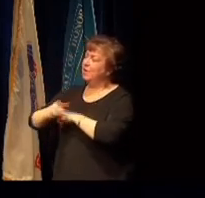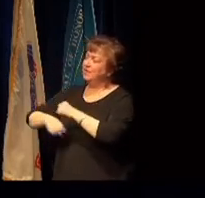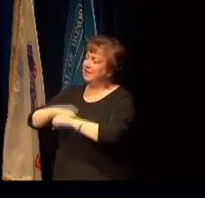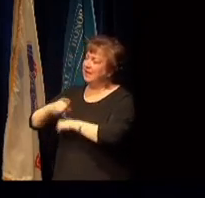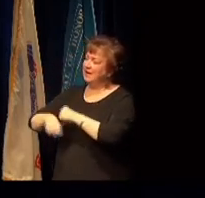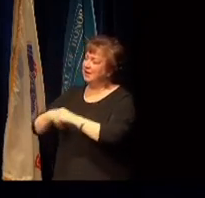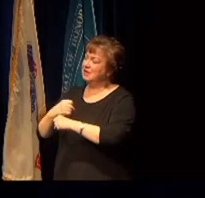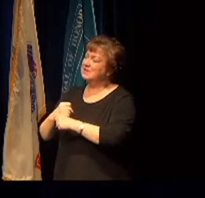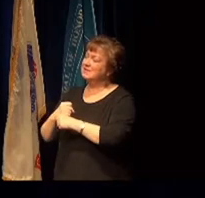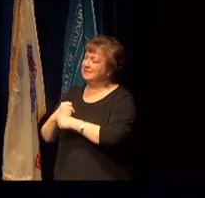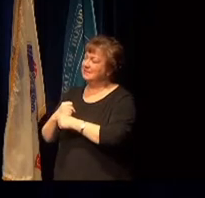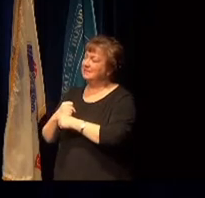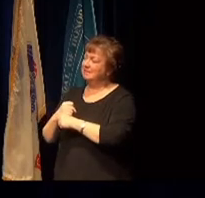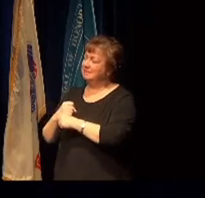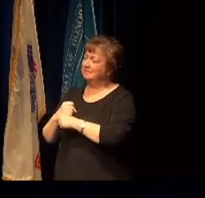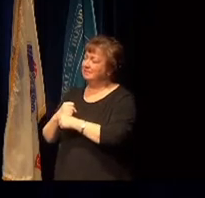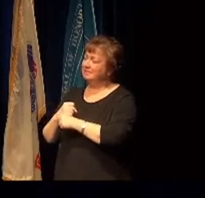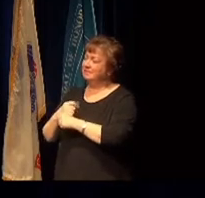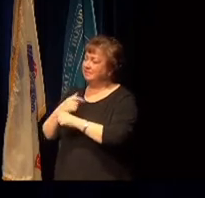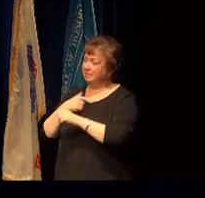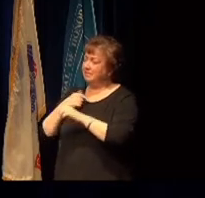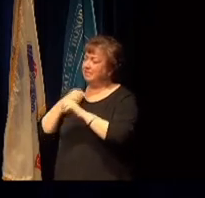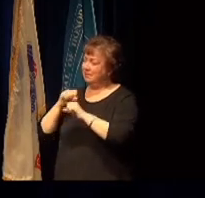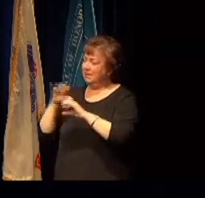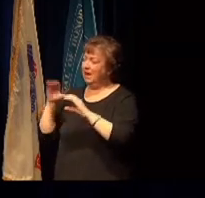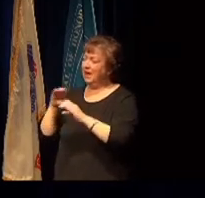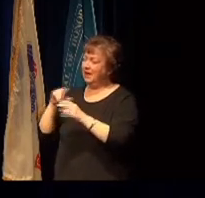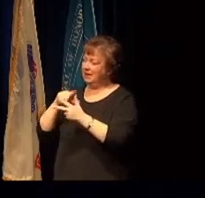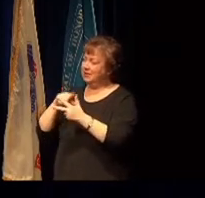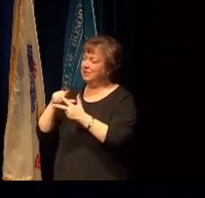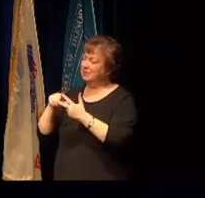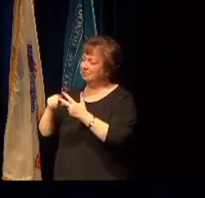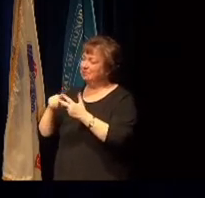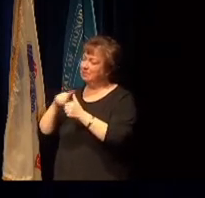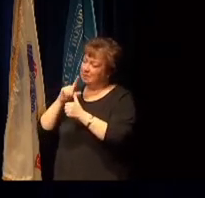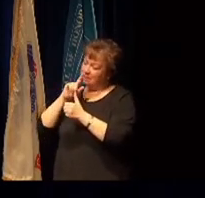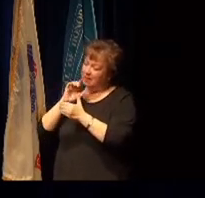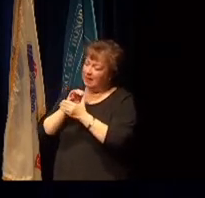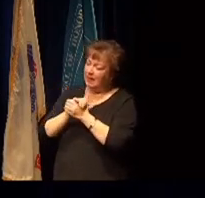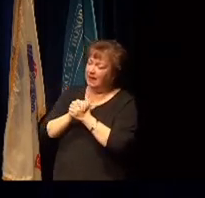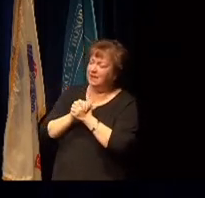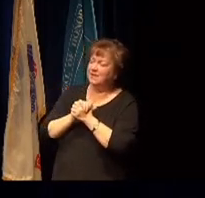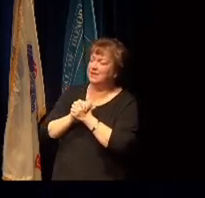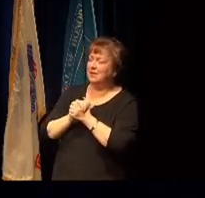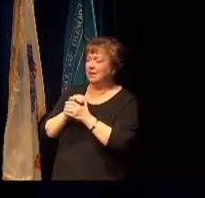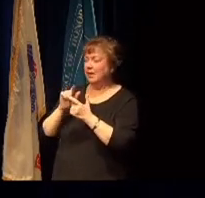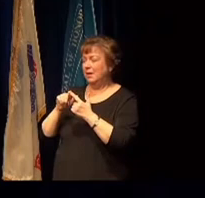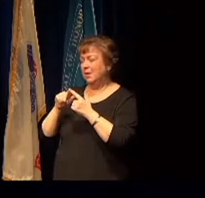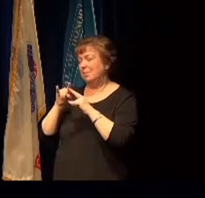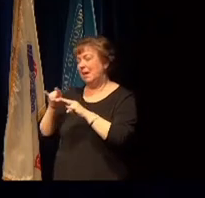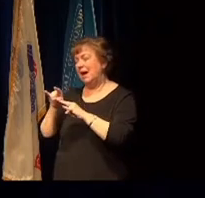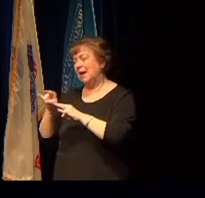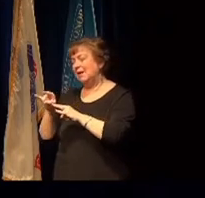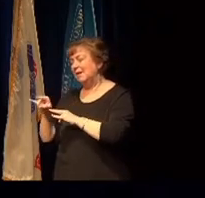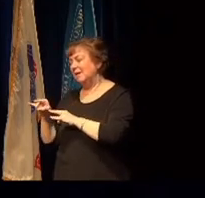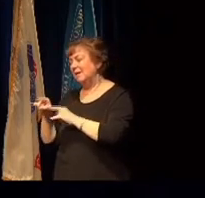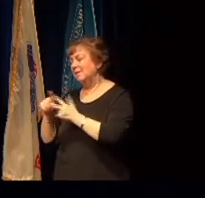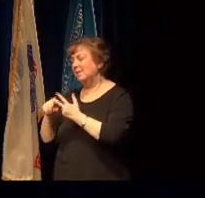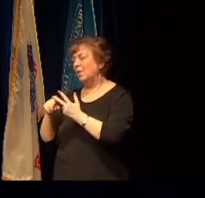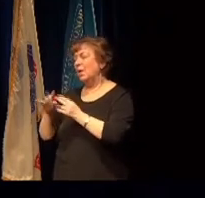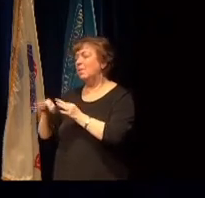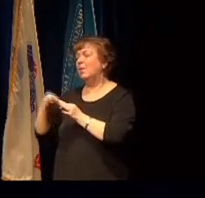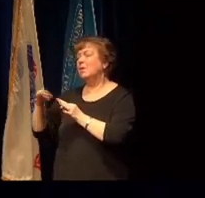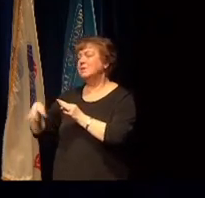Now you can do one of three things. You can believe, you can mock, or you can